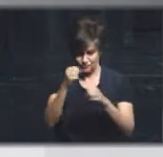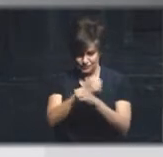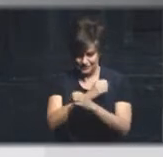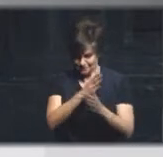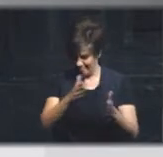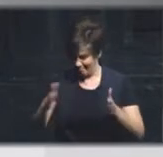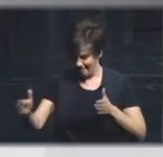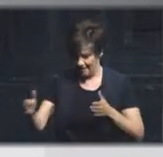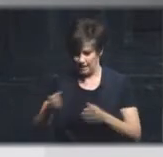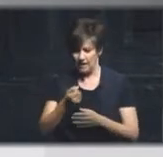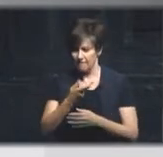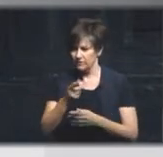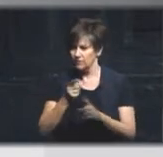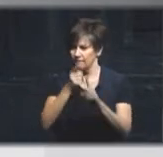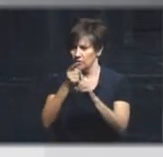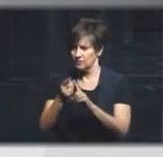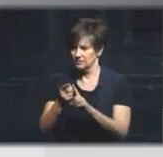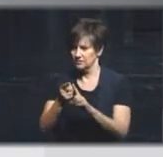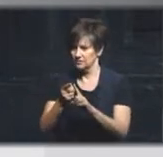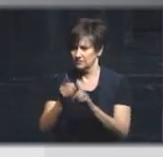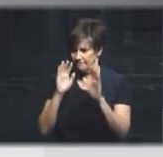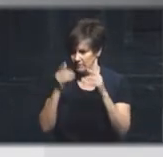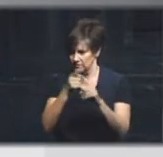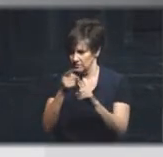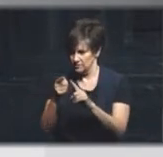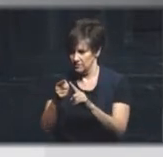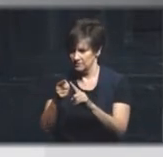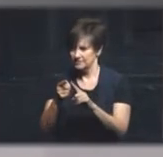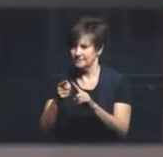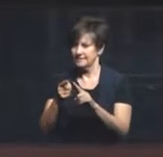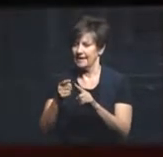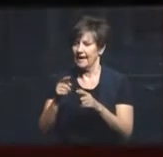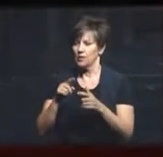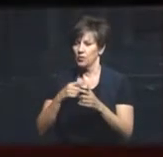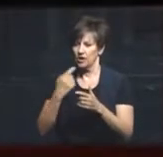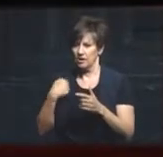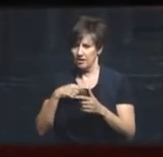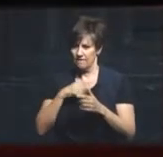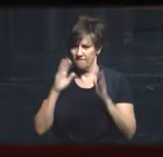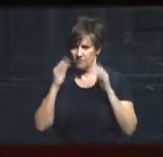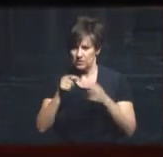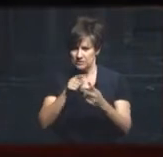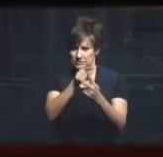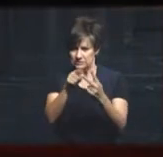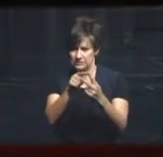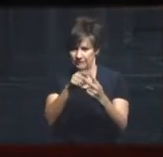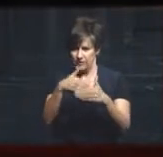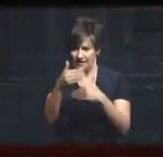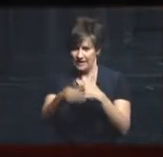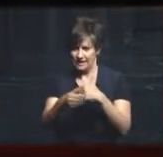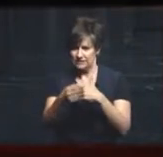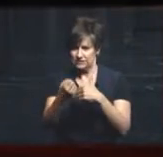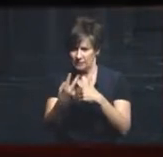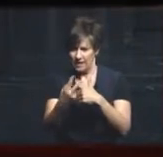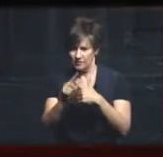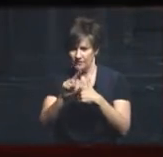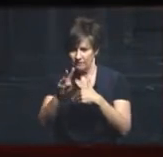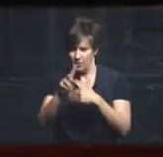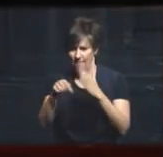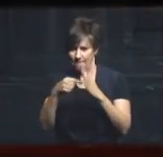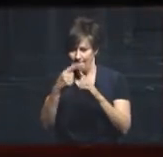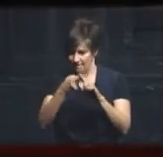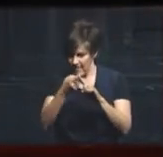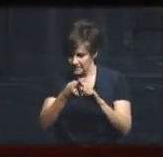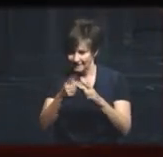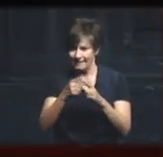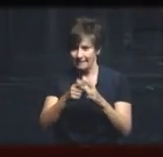a few focus goals every year, and we say, this is what we're going to drill in on for the next 12 to 24 months, and then we'll pick additional